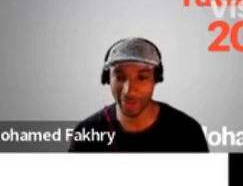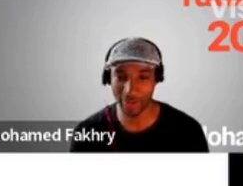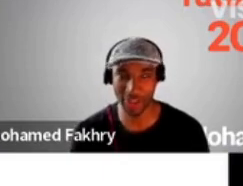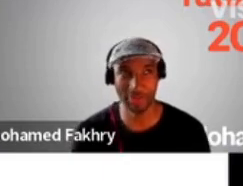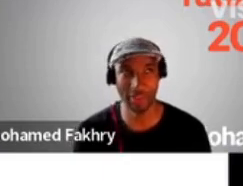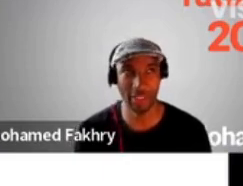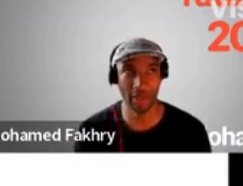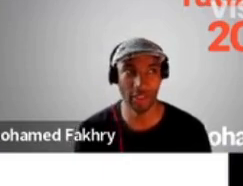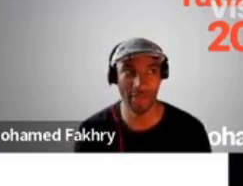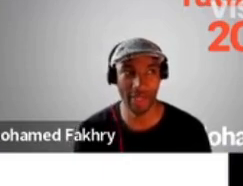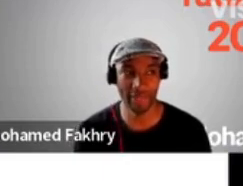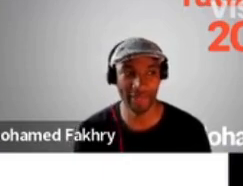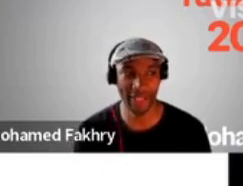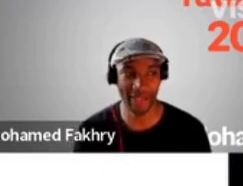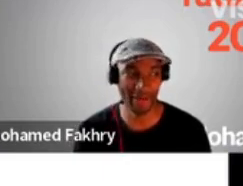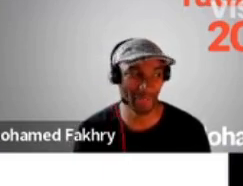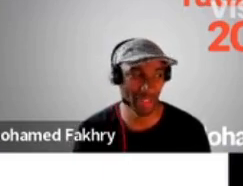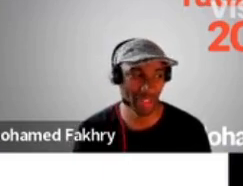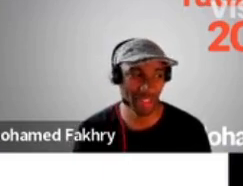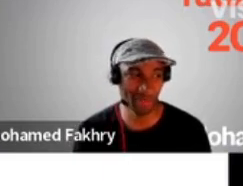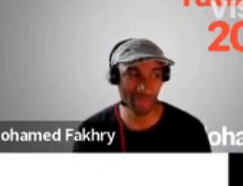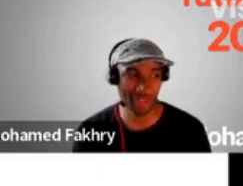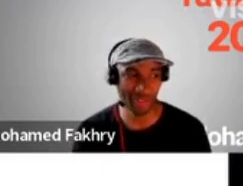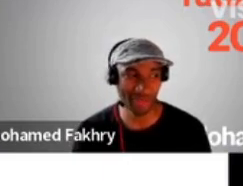we had, which is pretty awesome. And I feel like